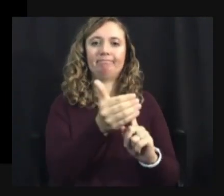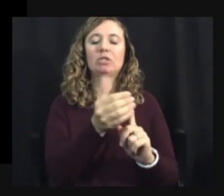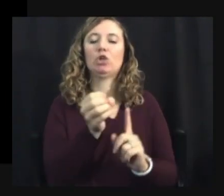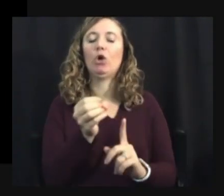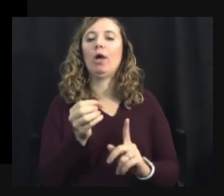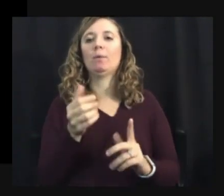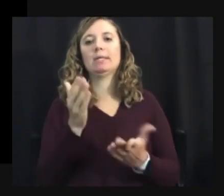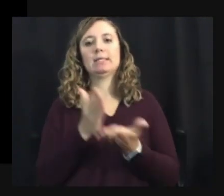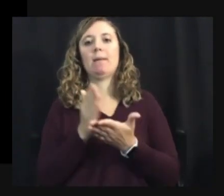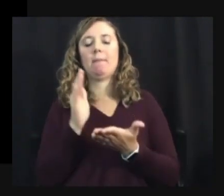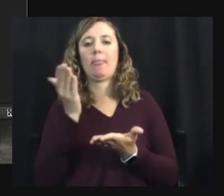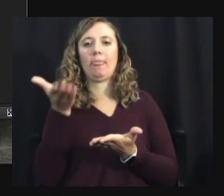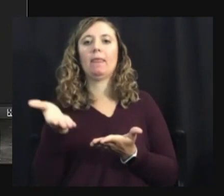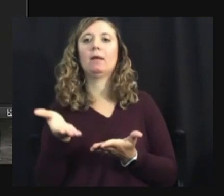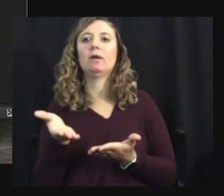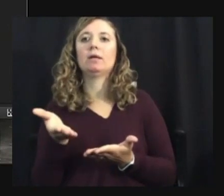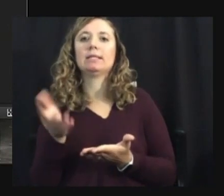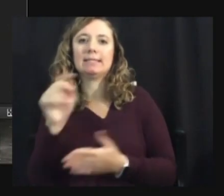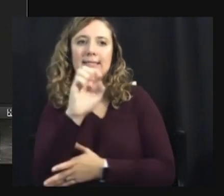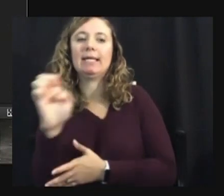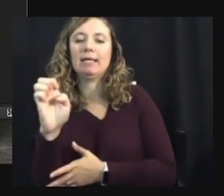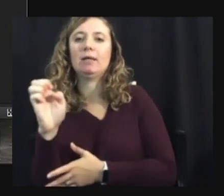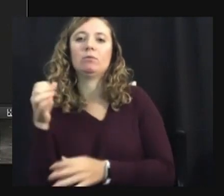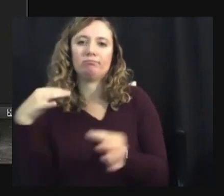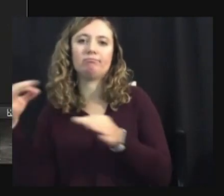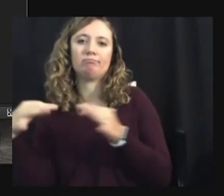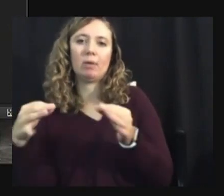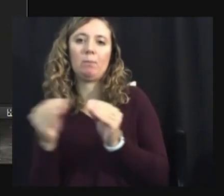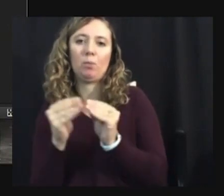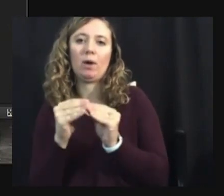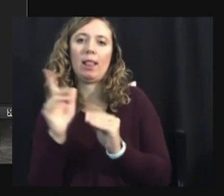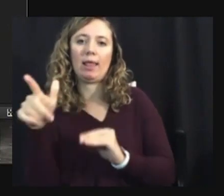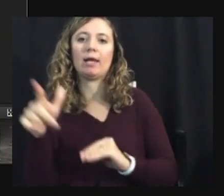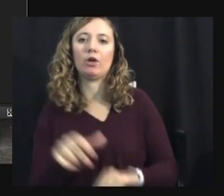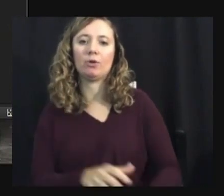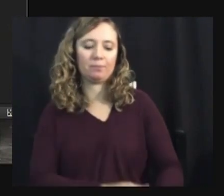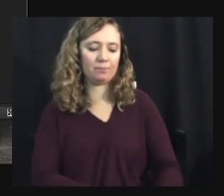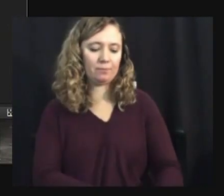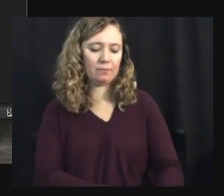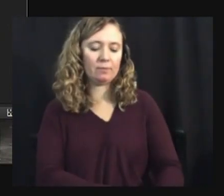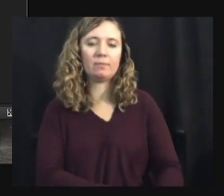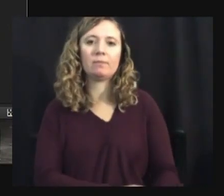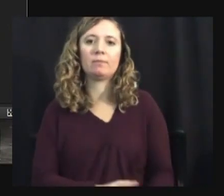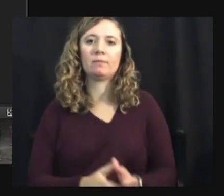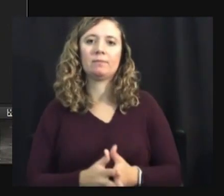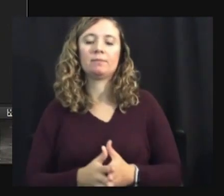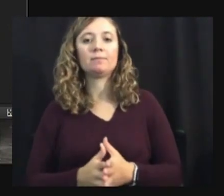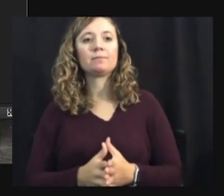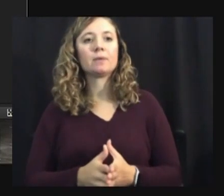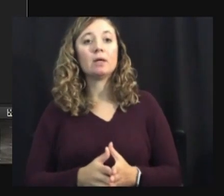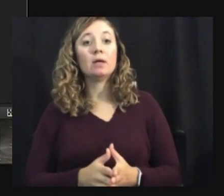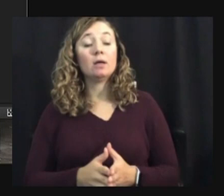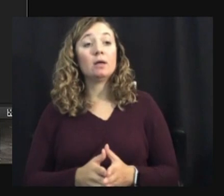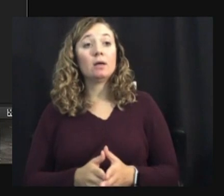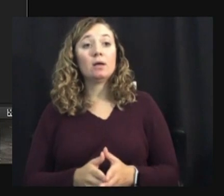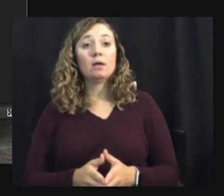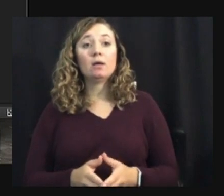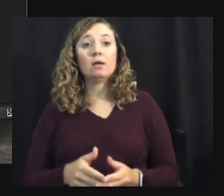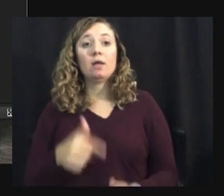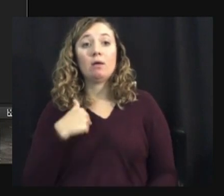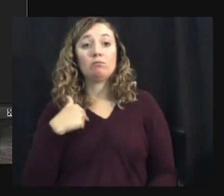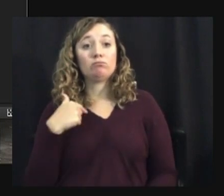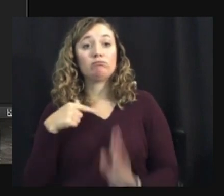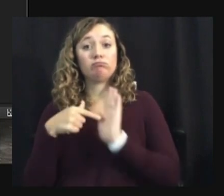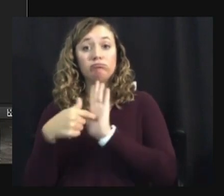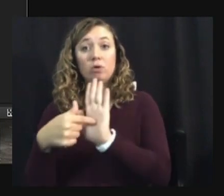of masking because T will elaborate later. Okay, so I will show you